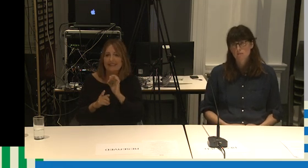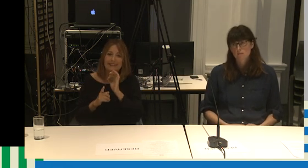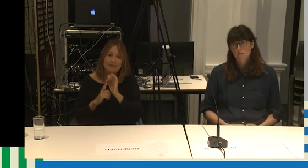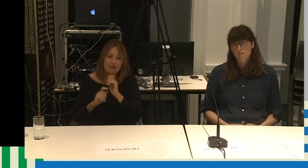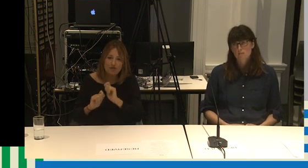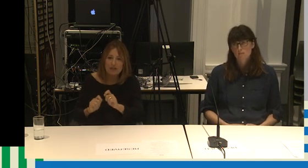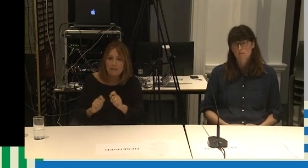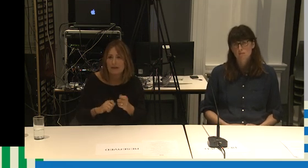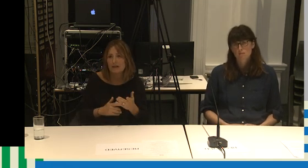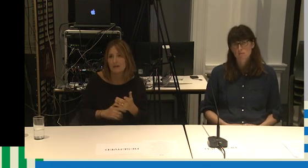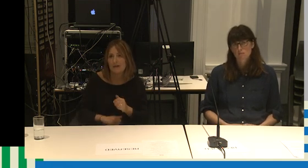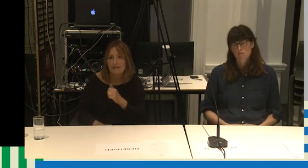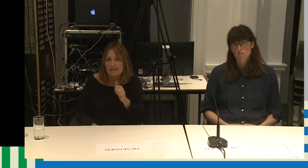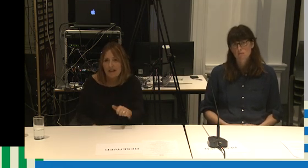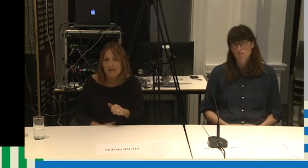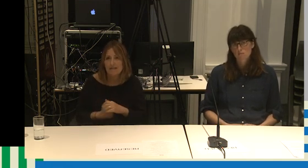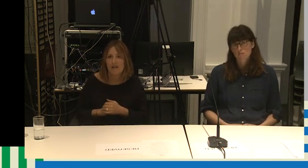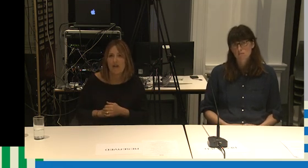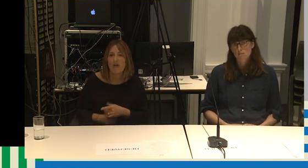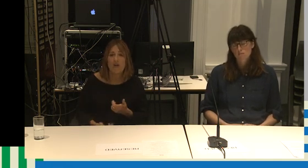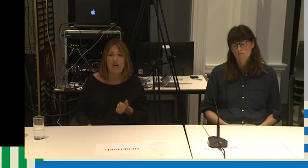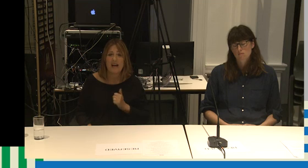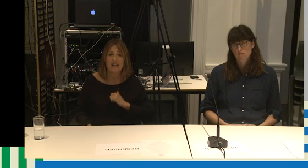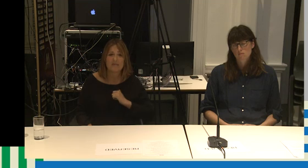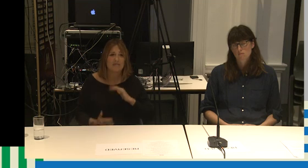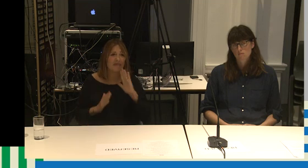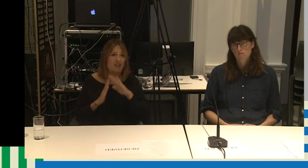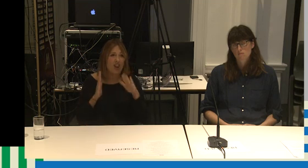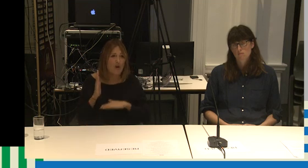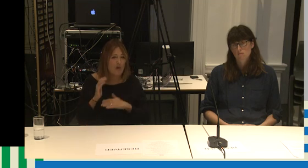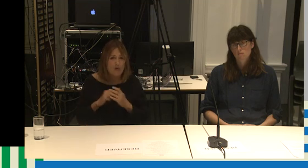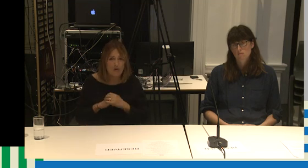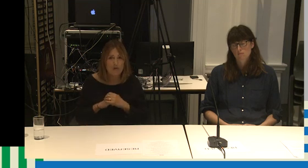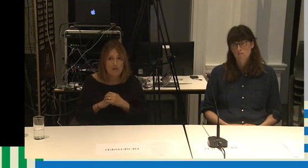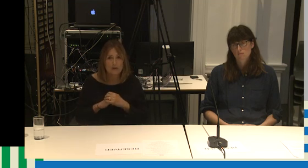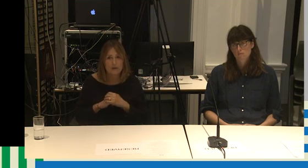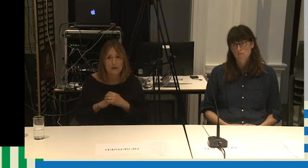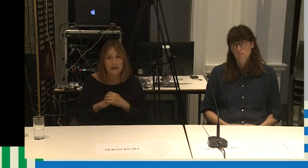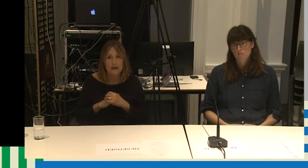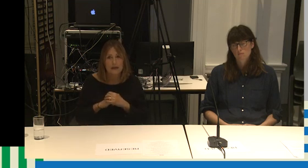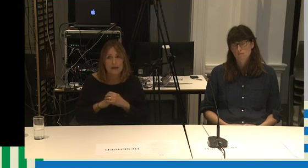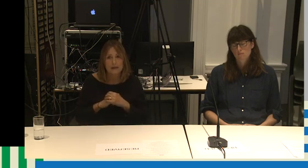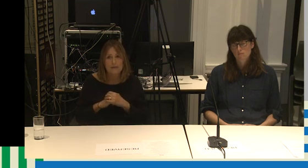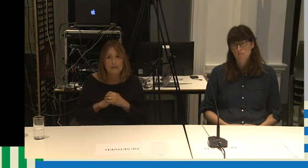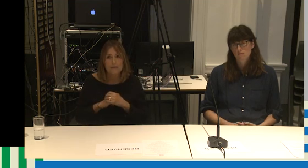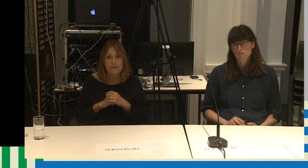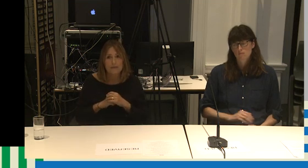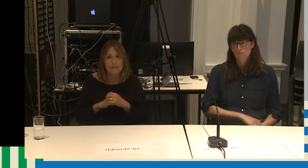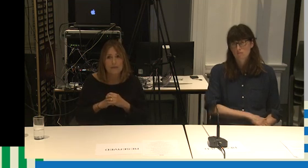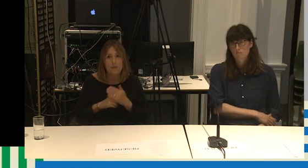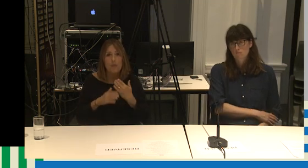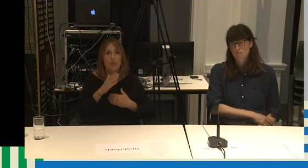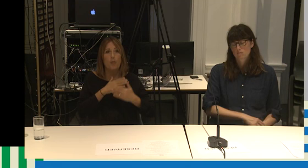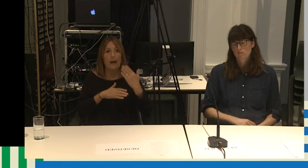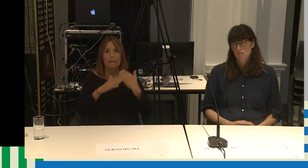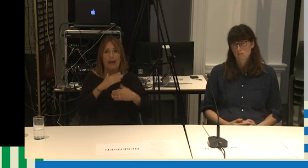favours, low expectations, and exceptionalism. And so way back